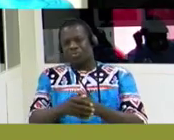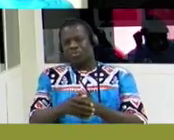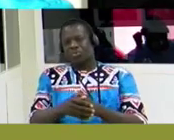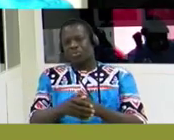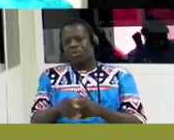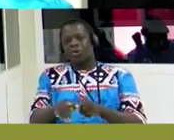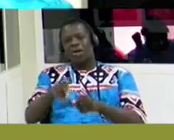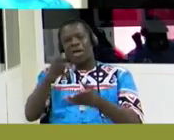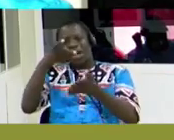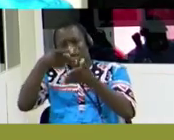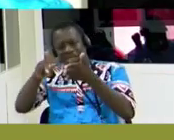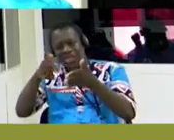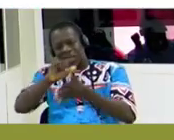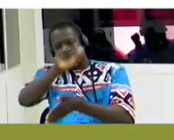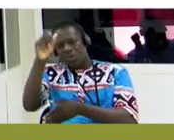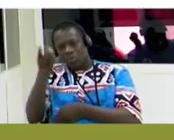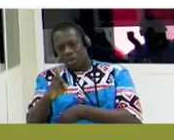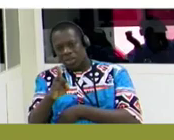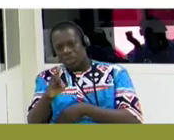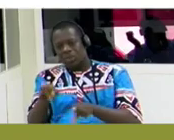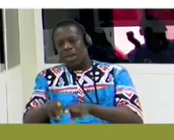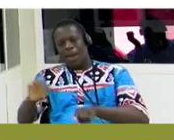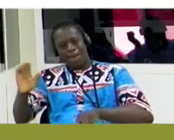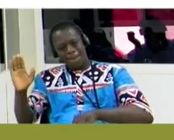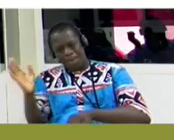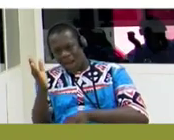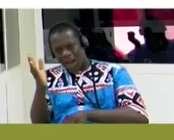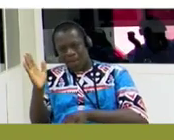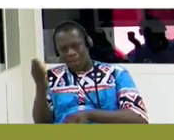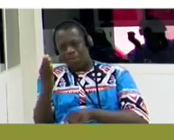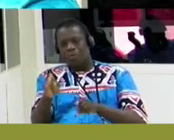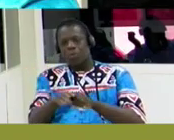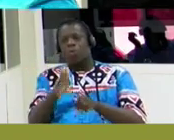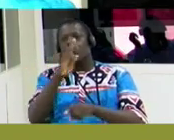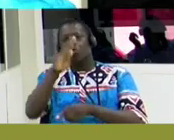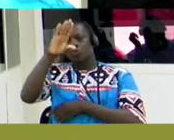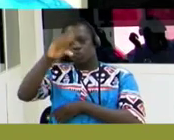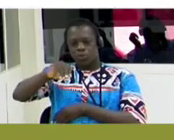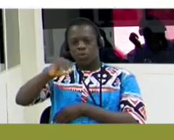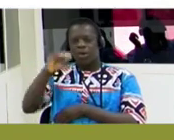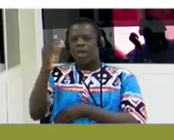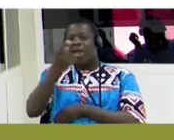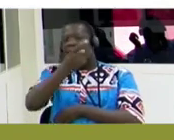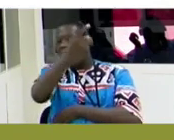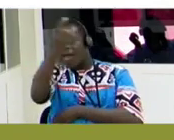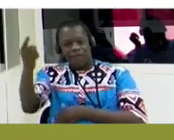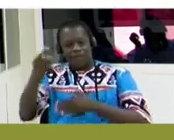Kicking and what? Slapping. Who would be doing that? Anybody, everybody.